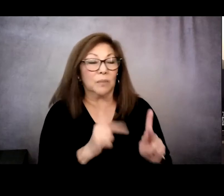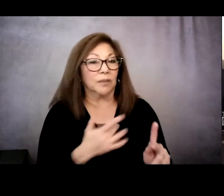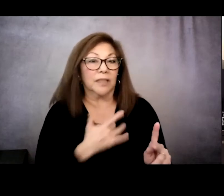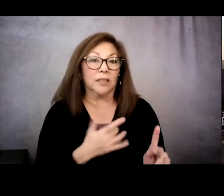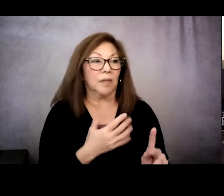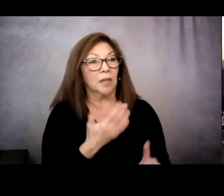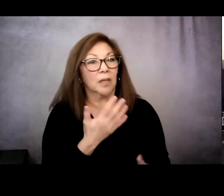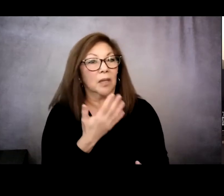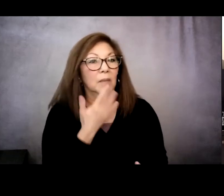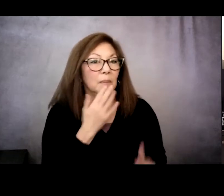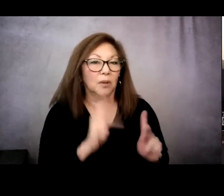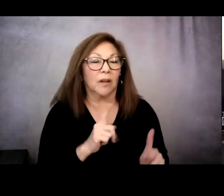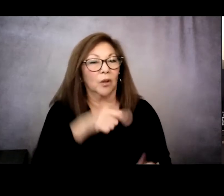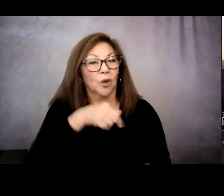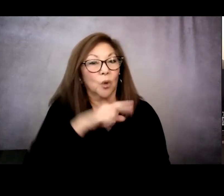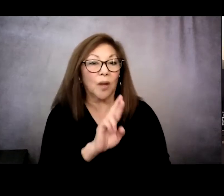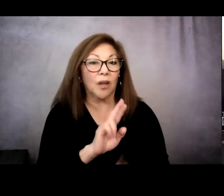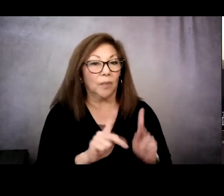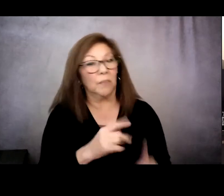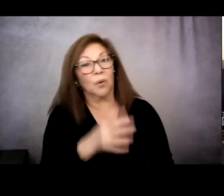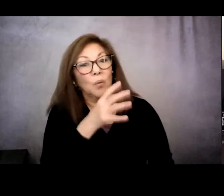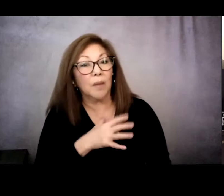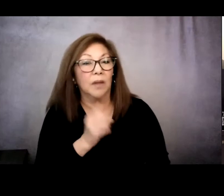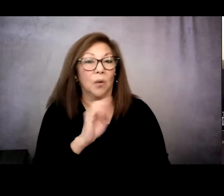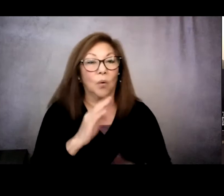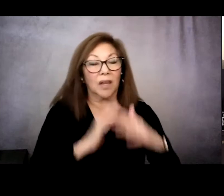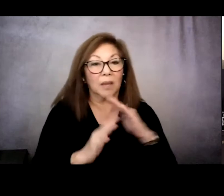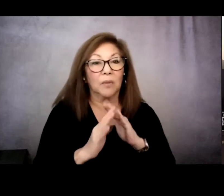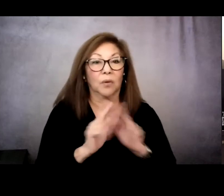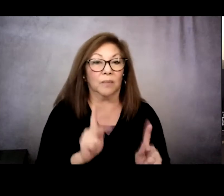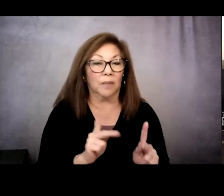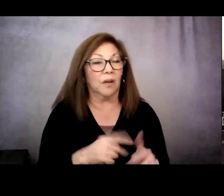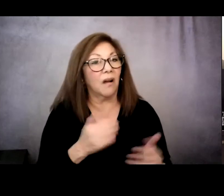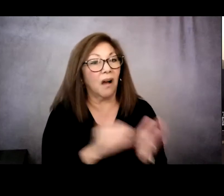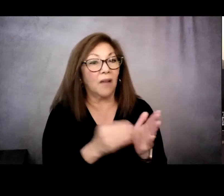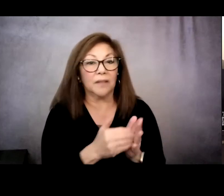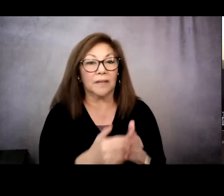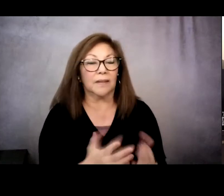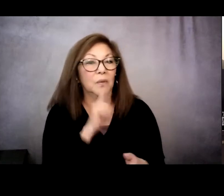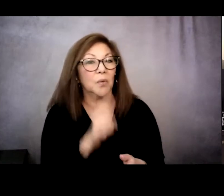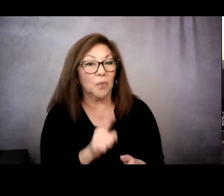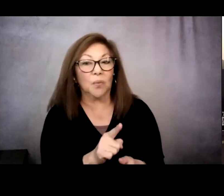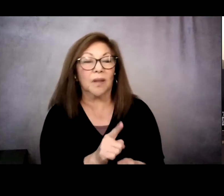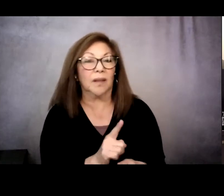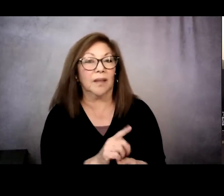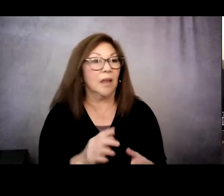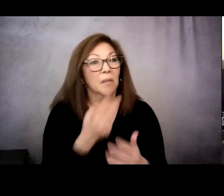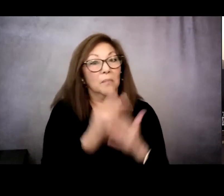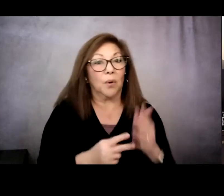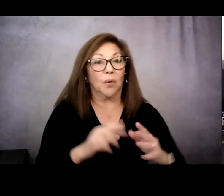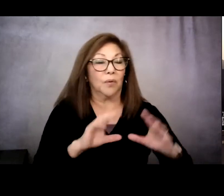color, queer people, women, or immigrants. Often they were even part of more than one of those groups.